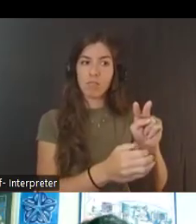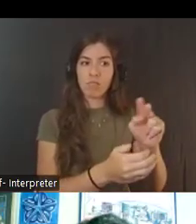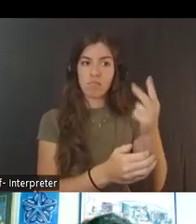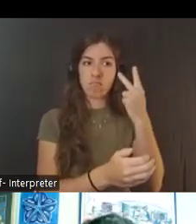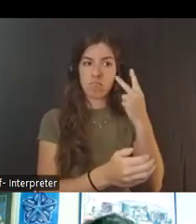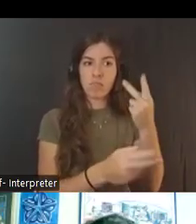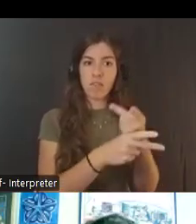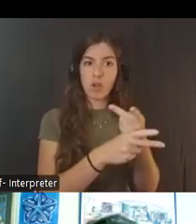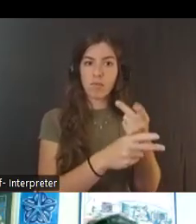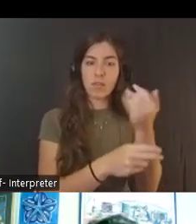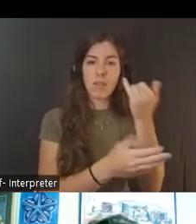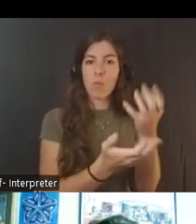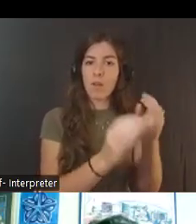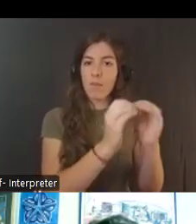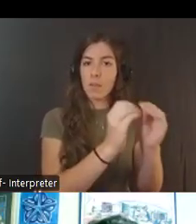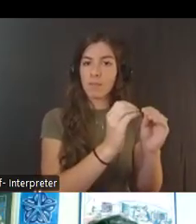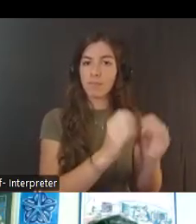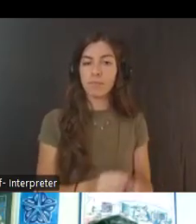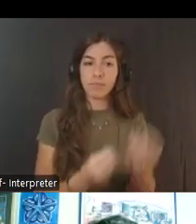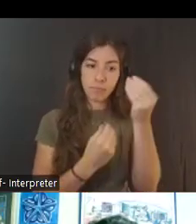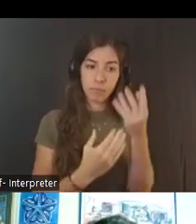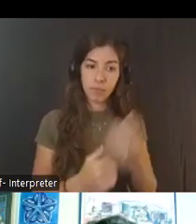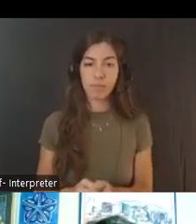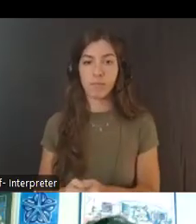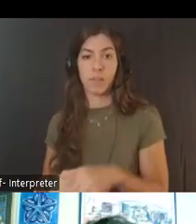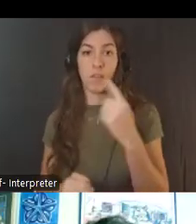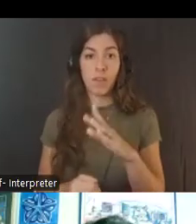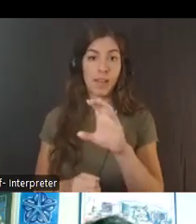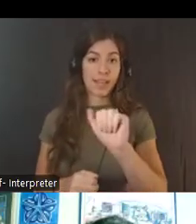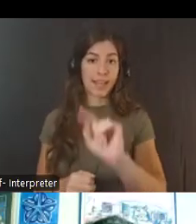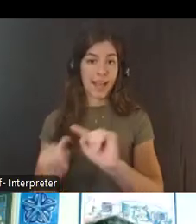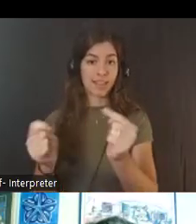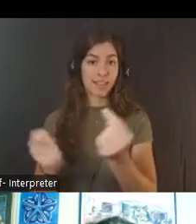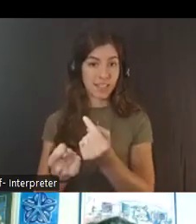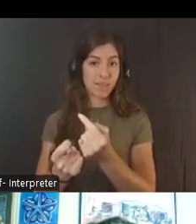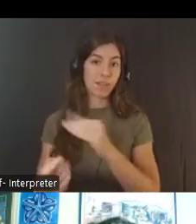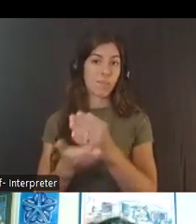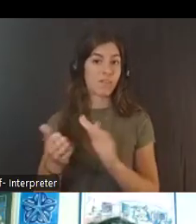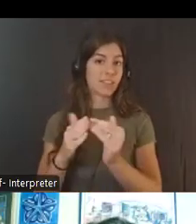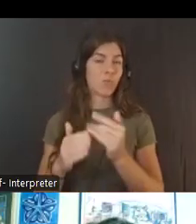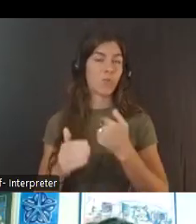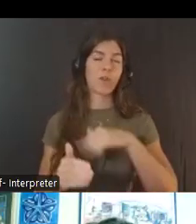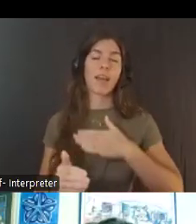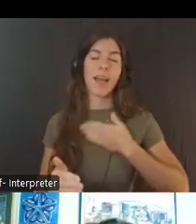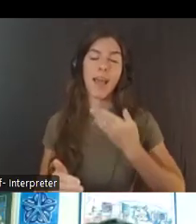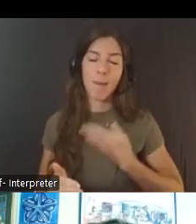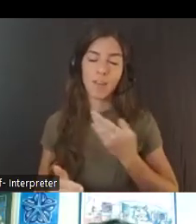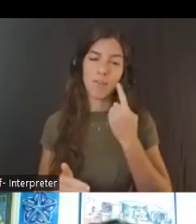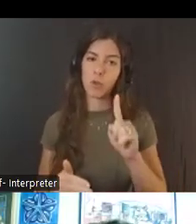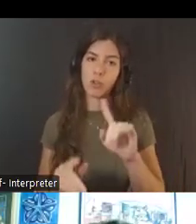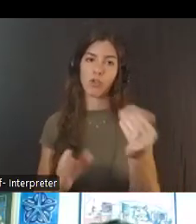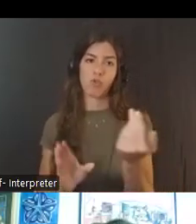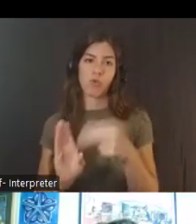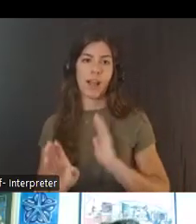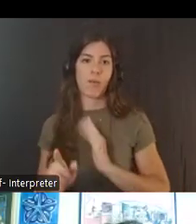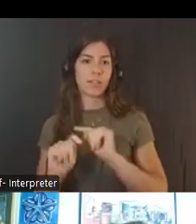know. On behalf of the CAT team and the rest of the city, we are delighted to have somebody with some expertise on that, because in answer to that prior question, do